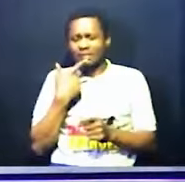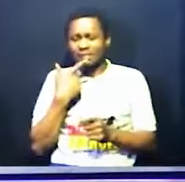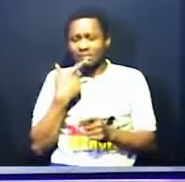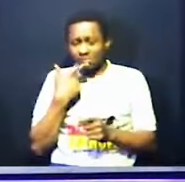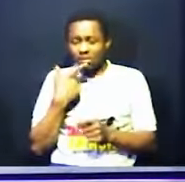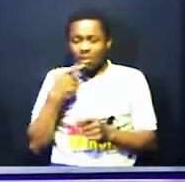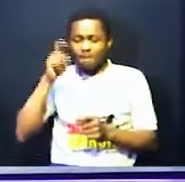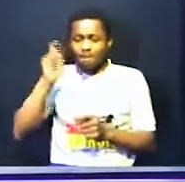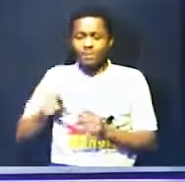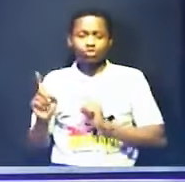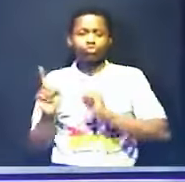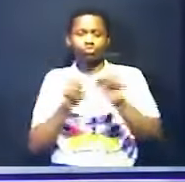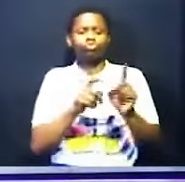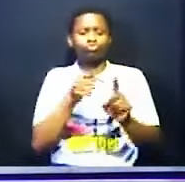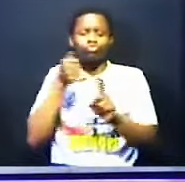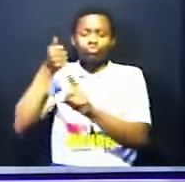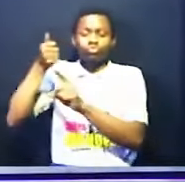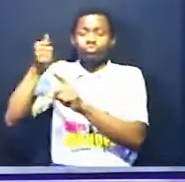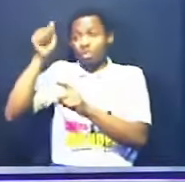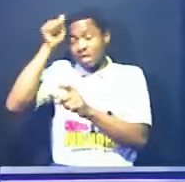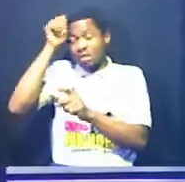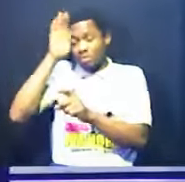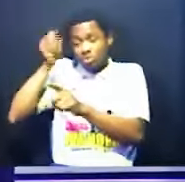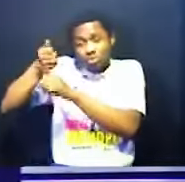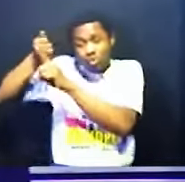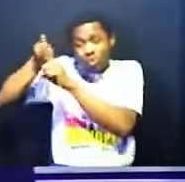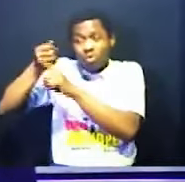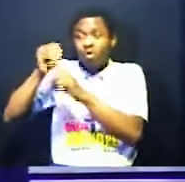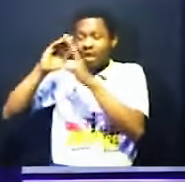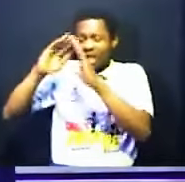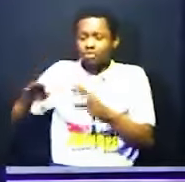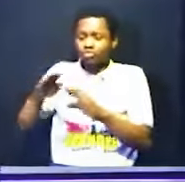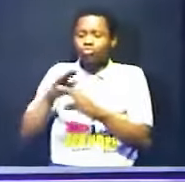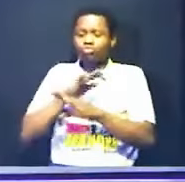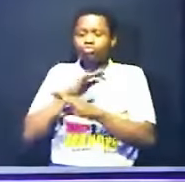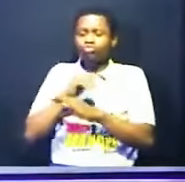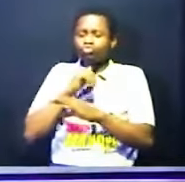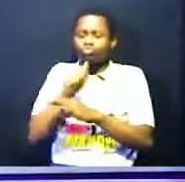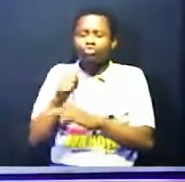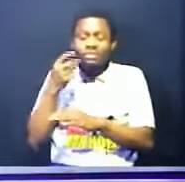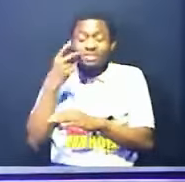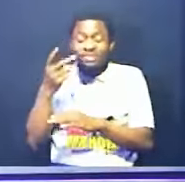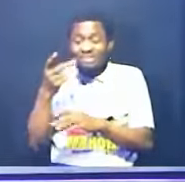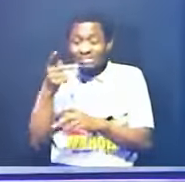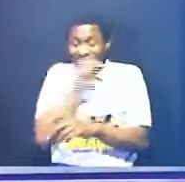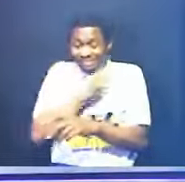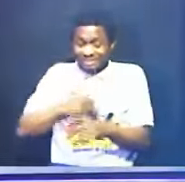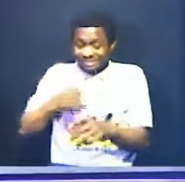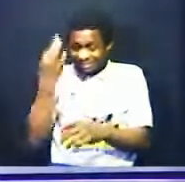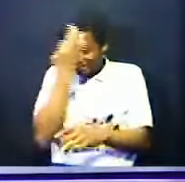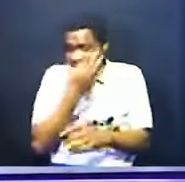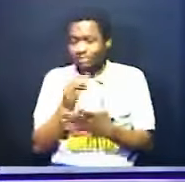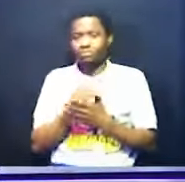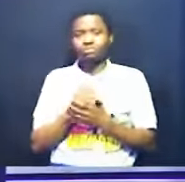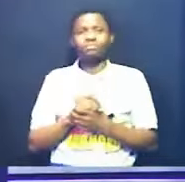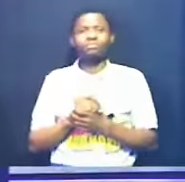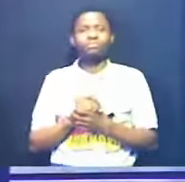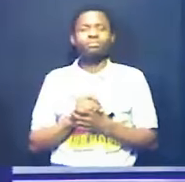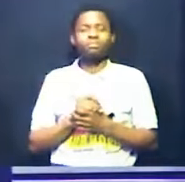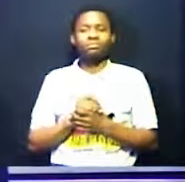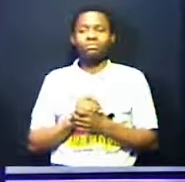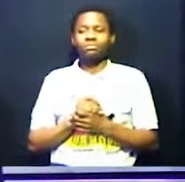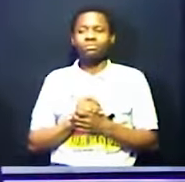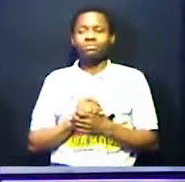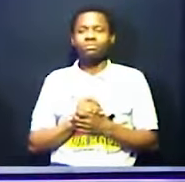Absalom went to his own house and did not see the face of the king. And until you have seen Muko Geshur,